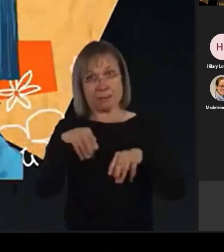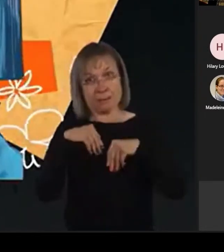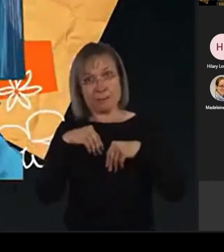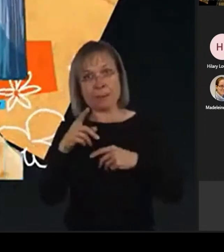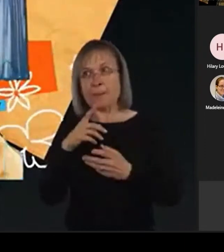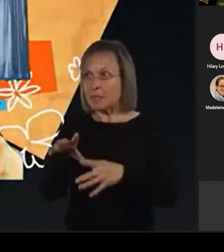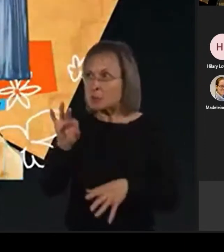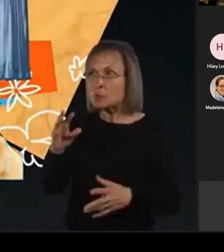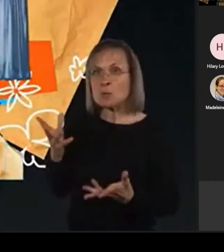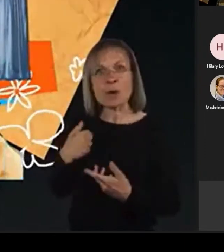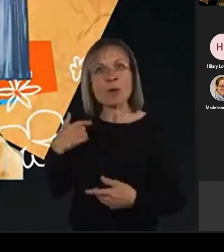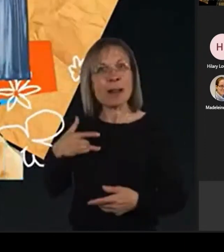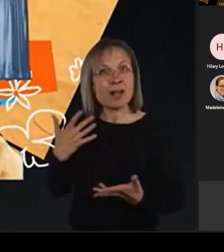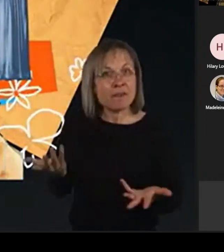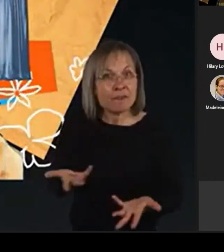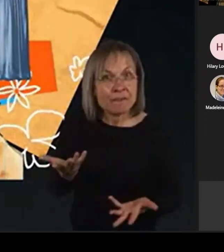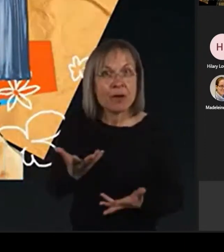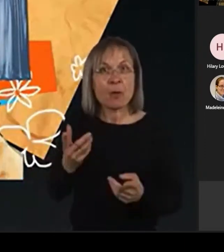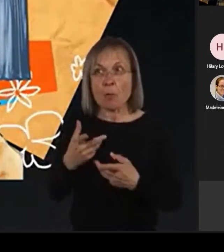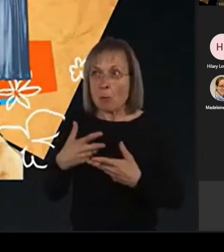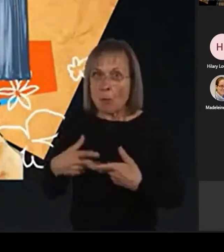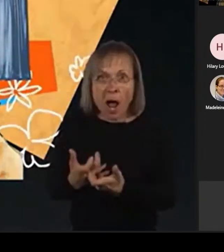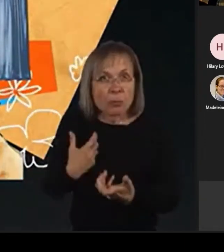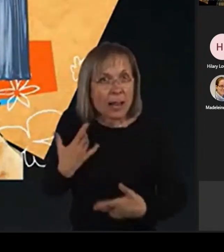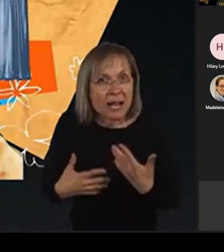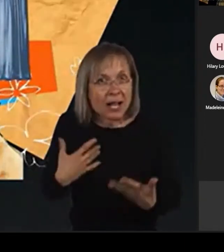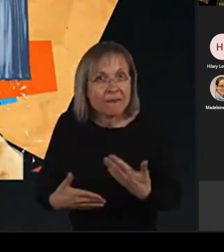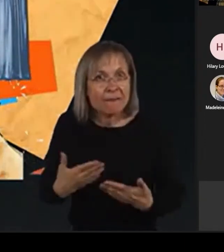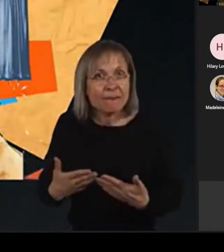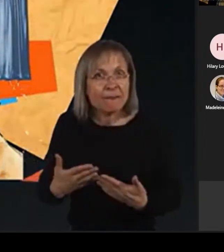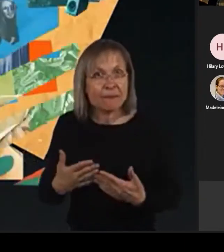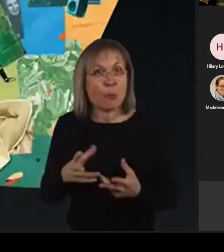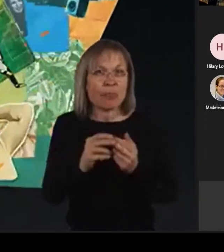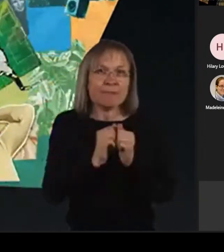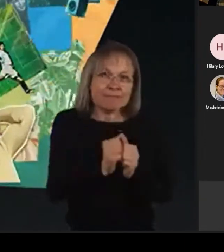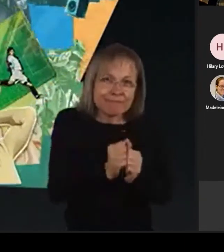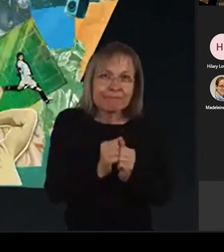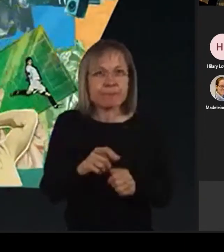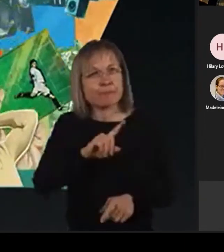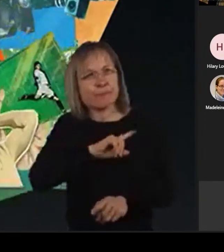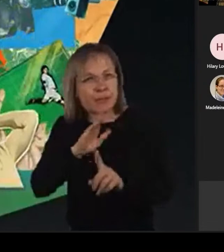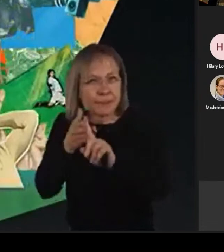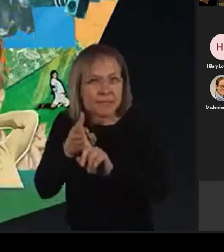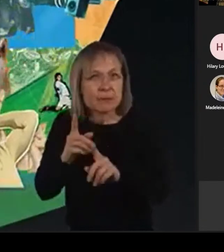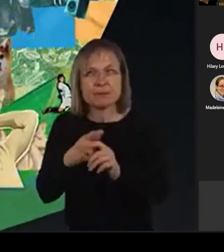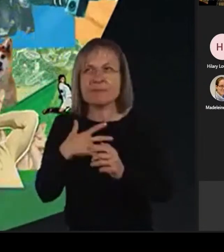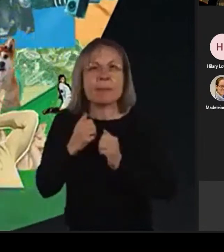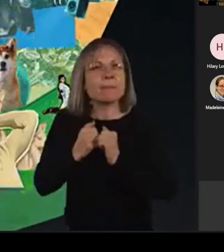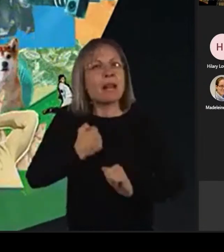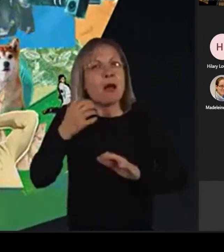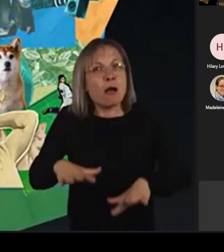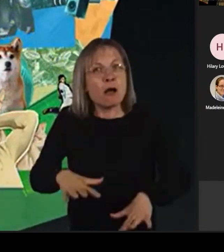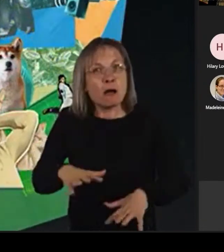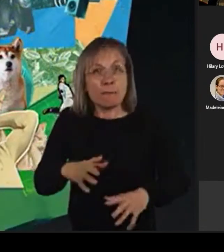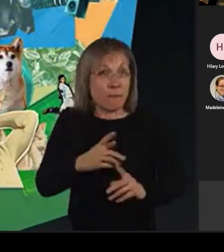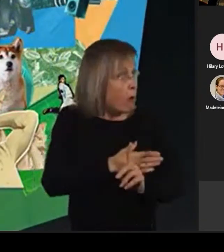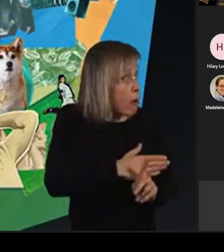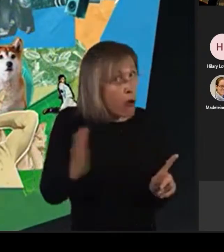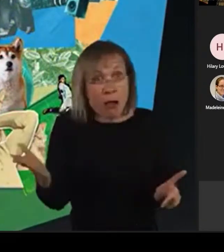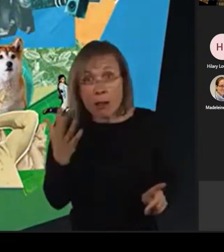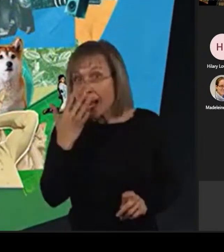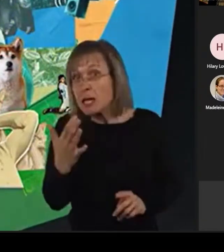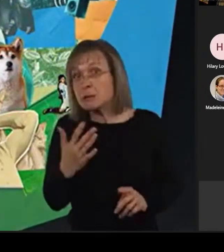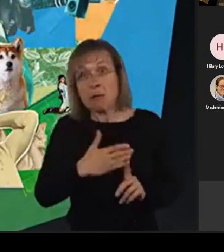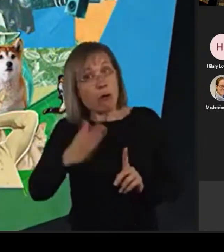can draw upon to live where we choose, in the way that we want, with meaning, purpose, and a sense